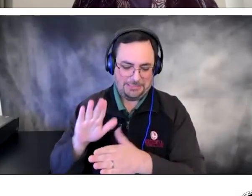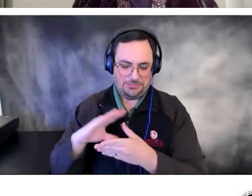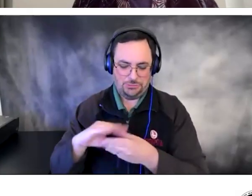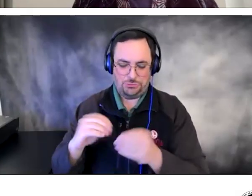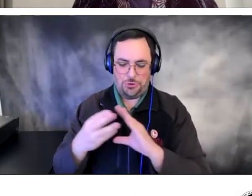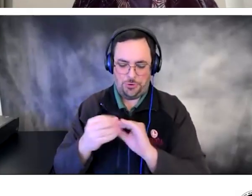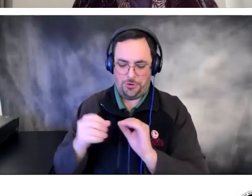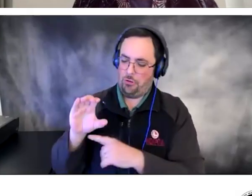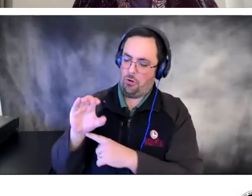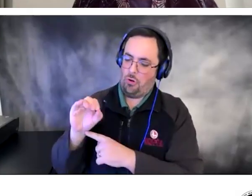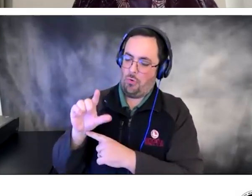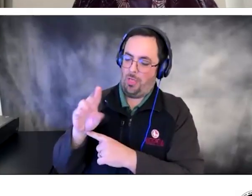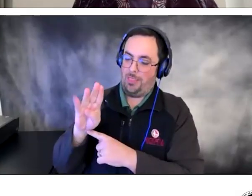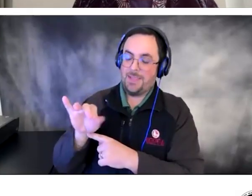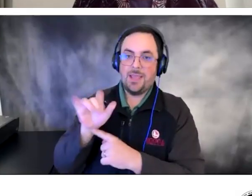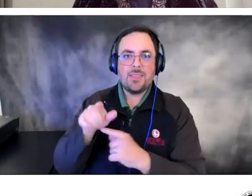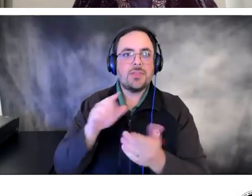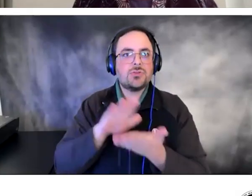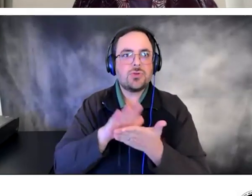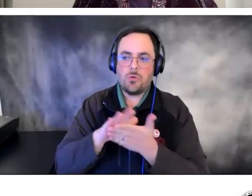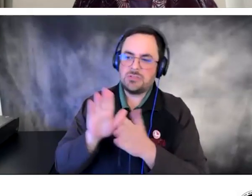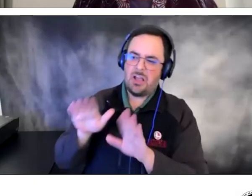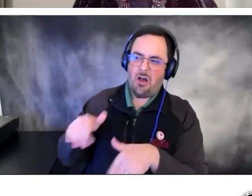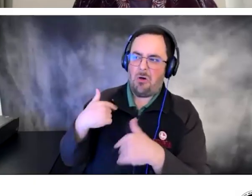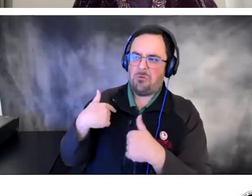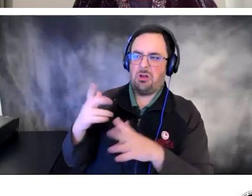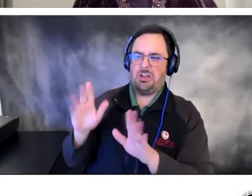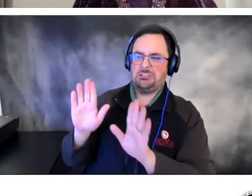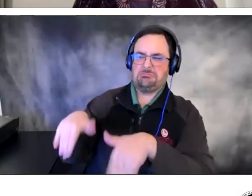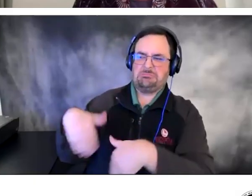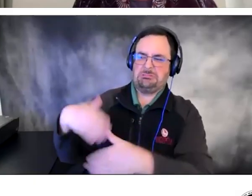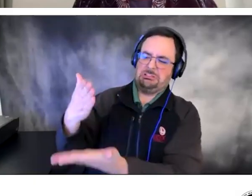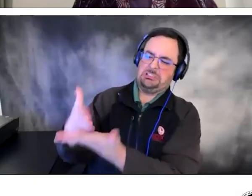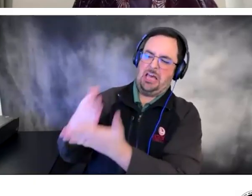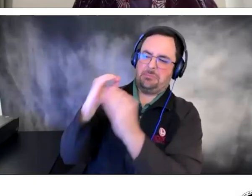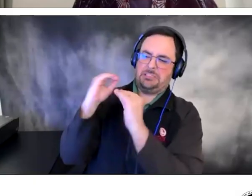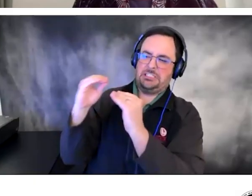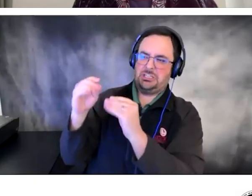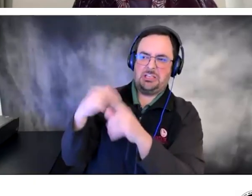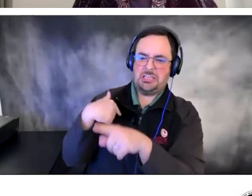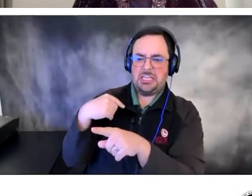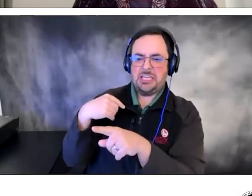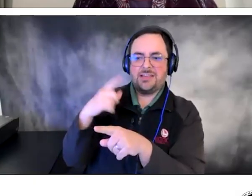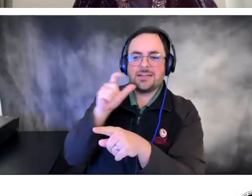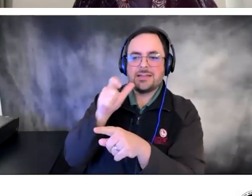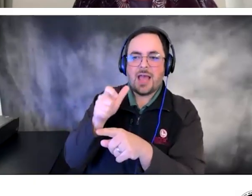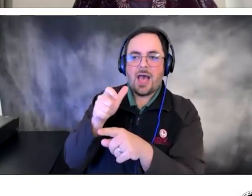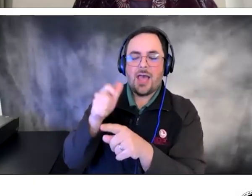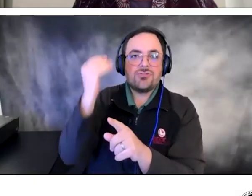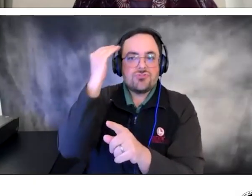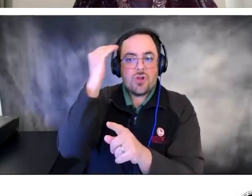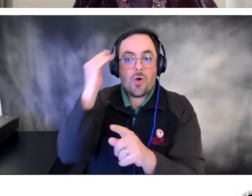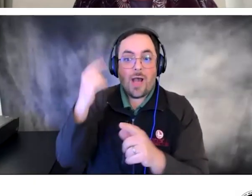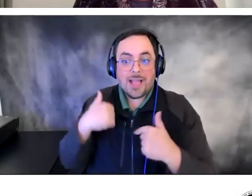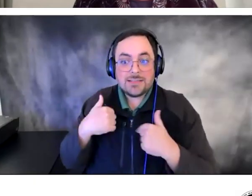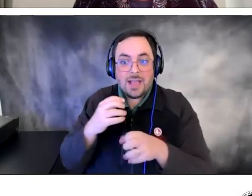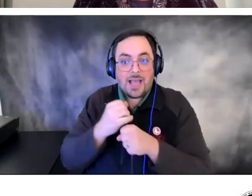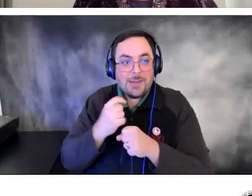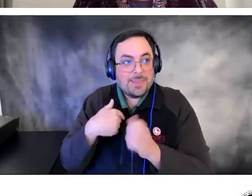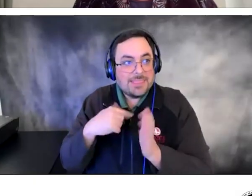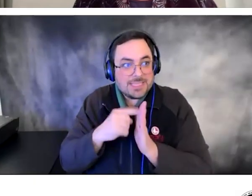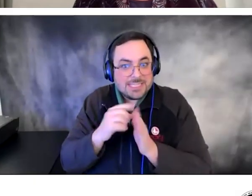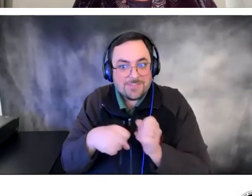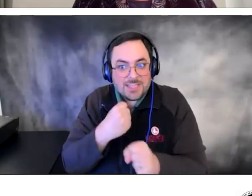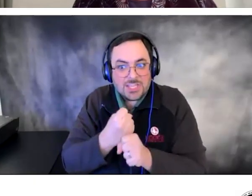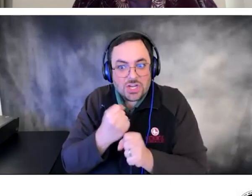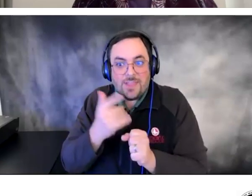well. And the school was going to stop teaching him Braille because it had been years and he did not know a single symbol. I got him at the beginning of the